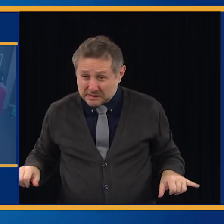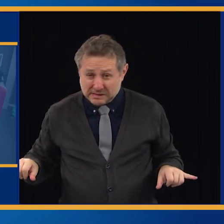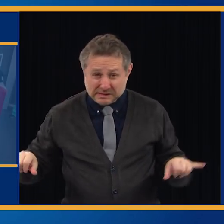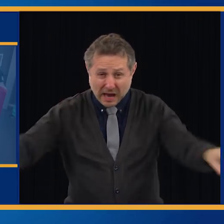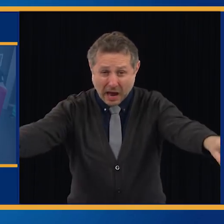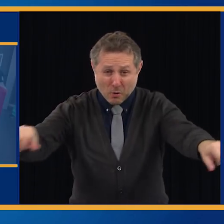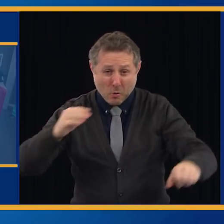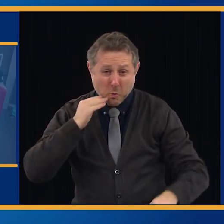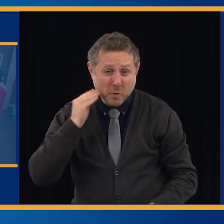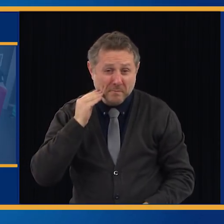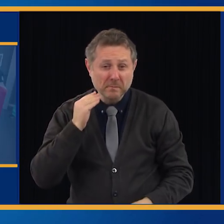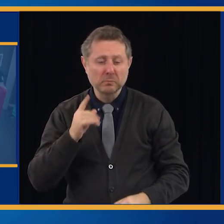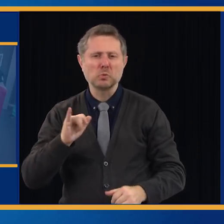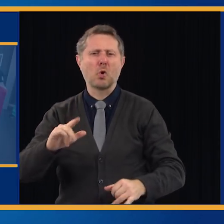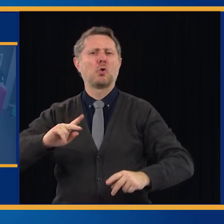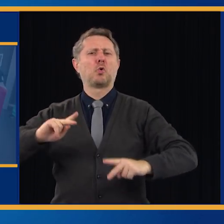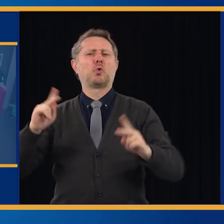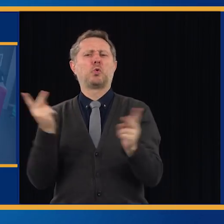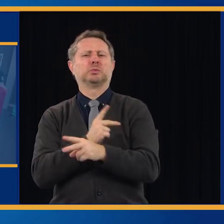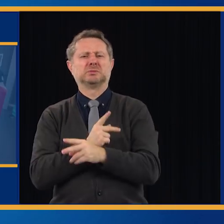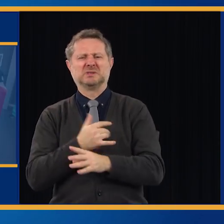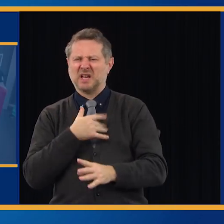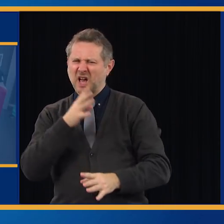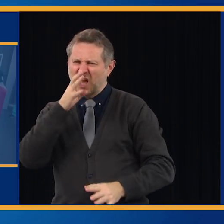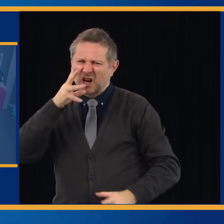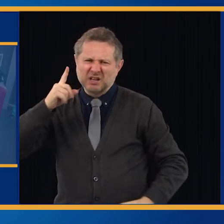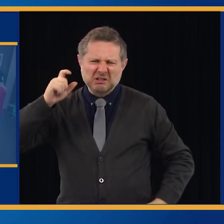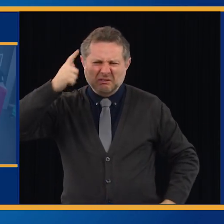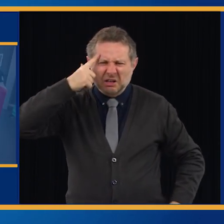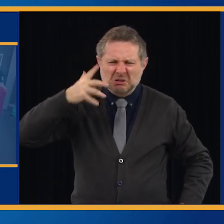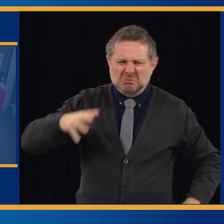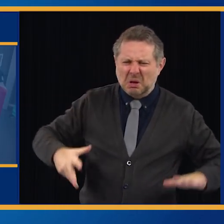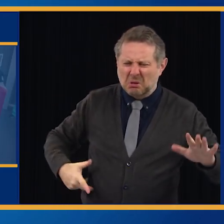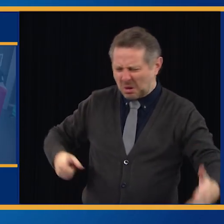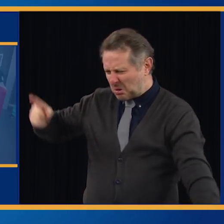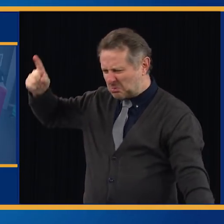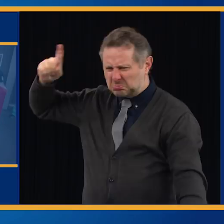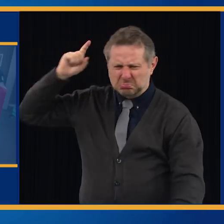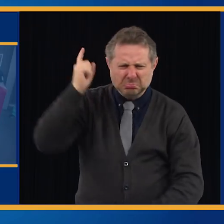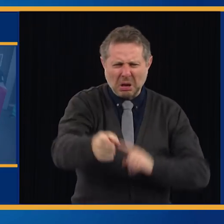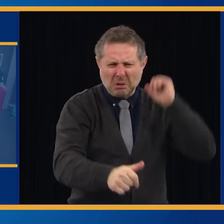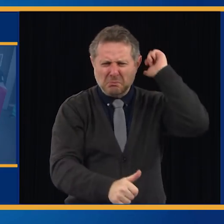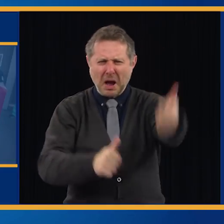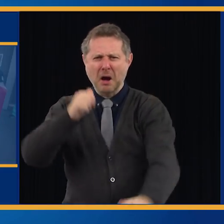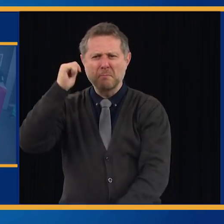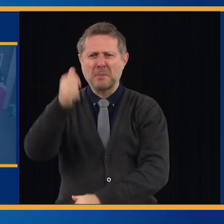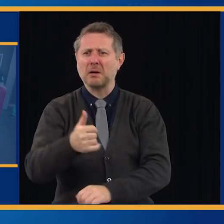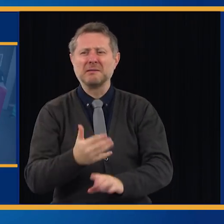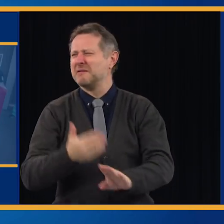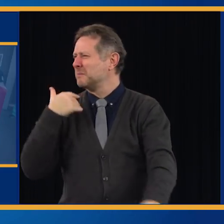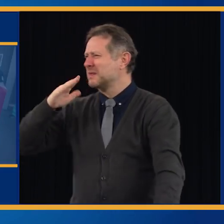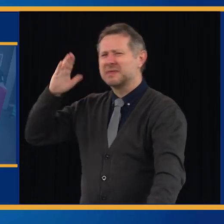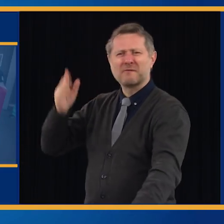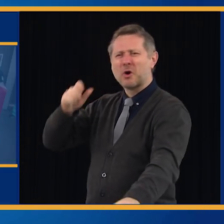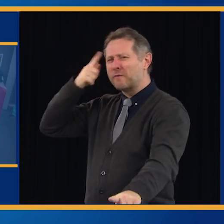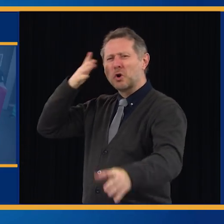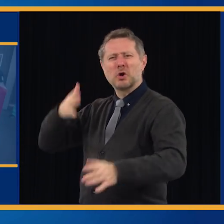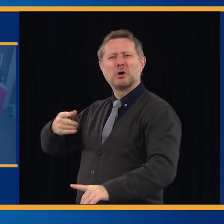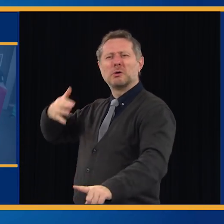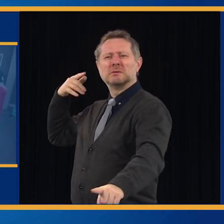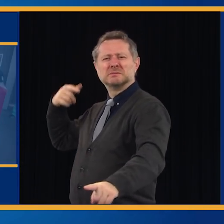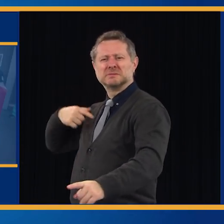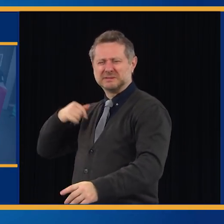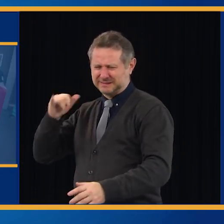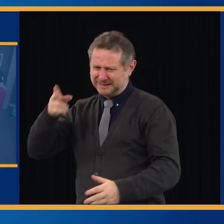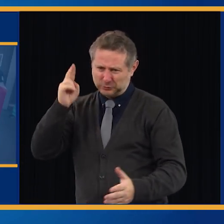government policies put in place, I can't even remember the last time. I can't even see in the history books the last